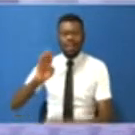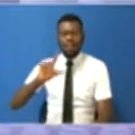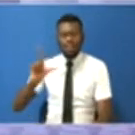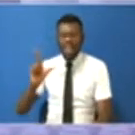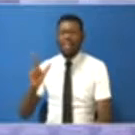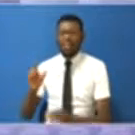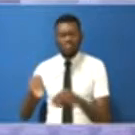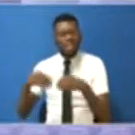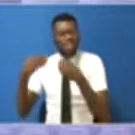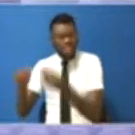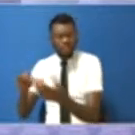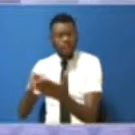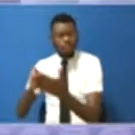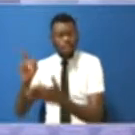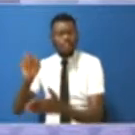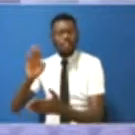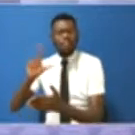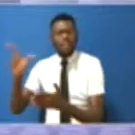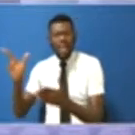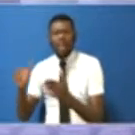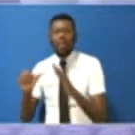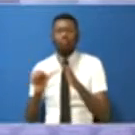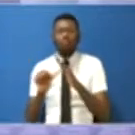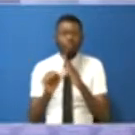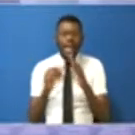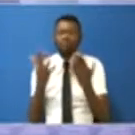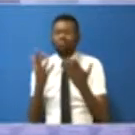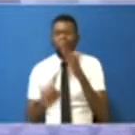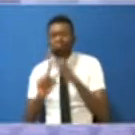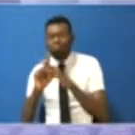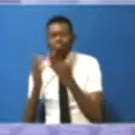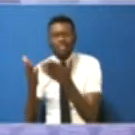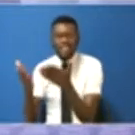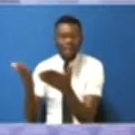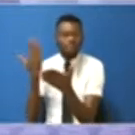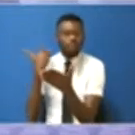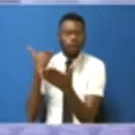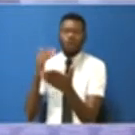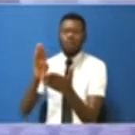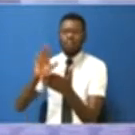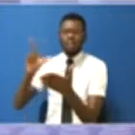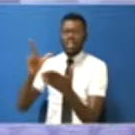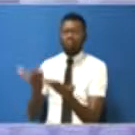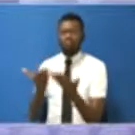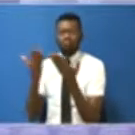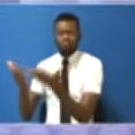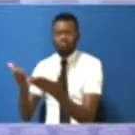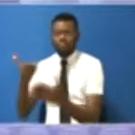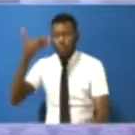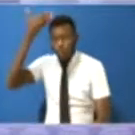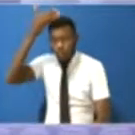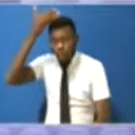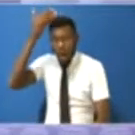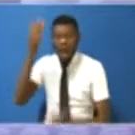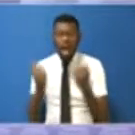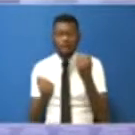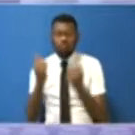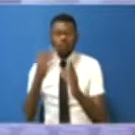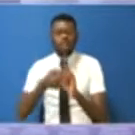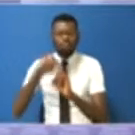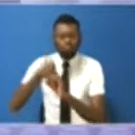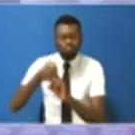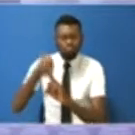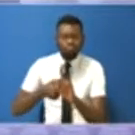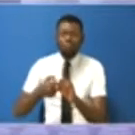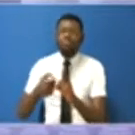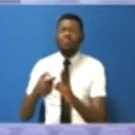payment bill i brought the national disaster management authority bill in the senate i have fought for uber drivers who are you know taxifying